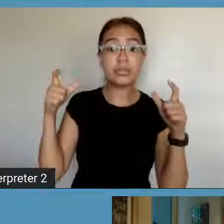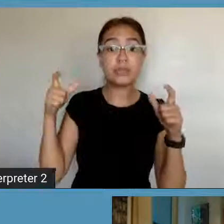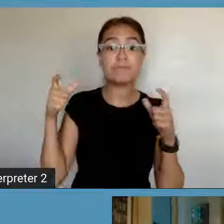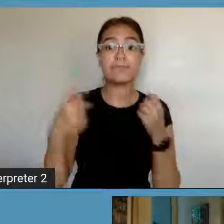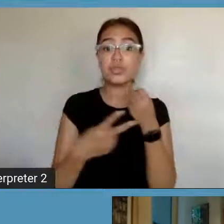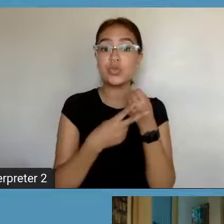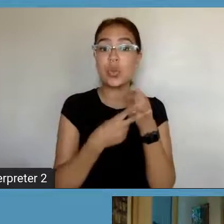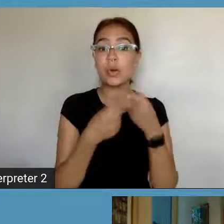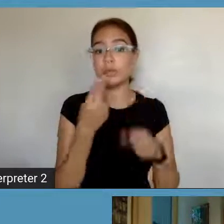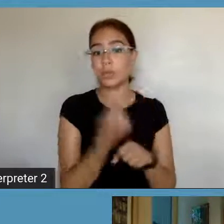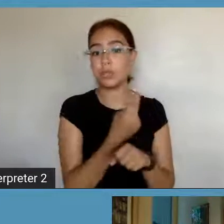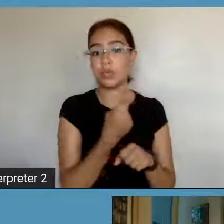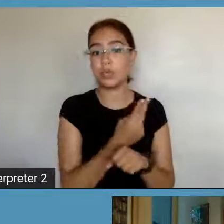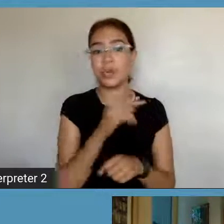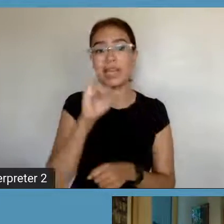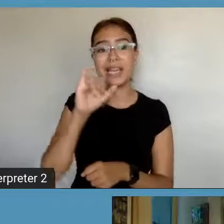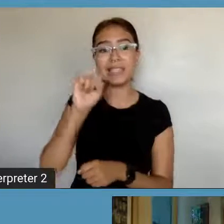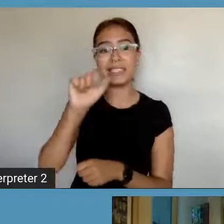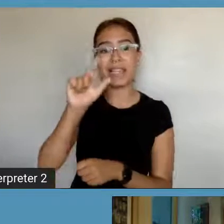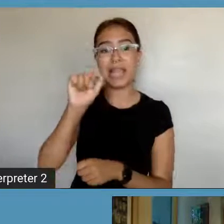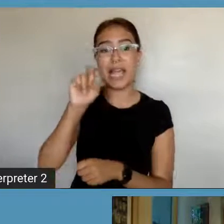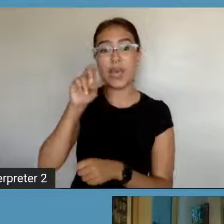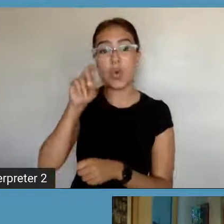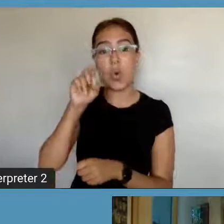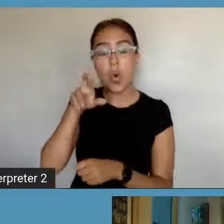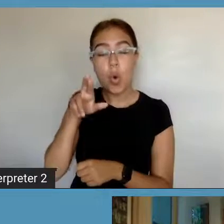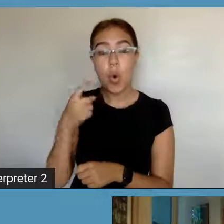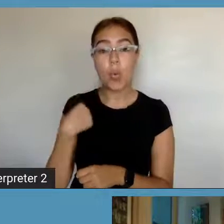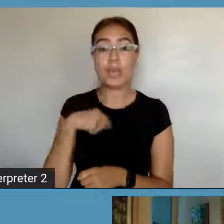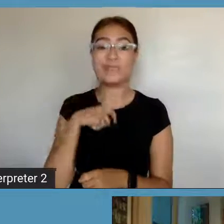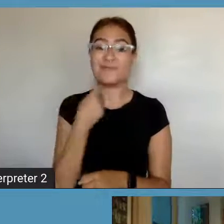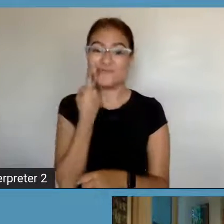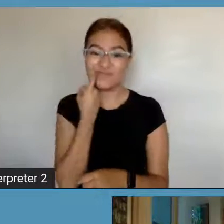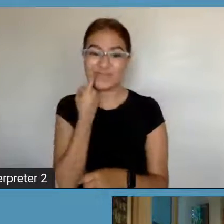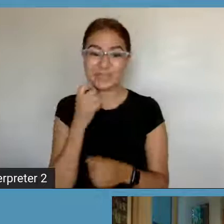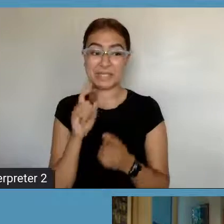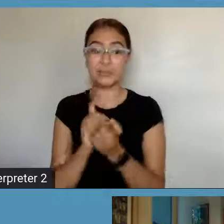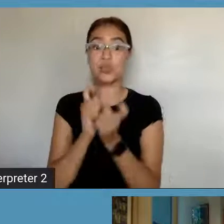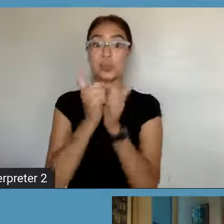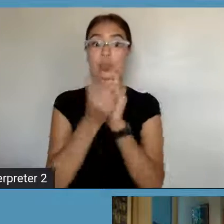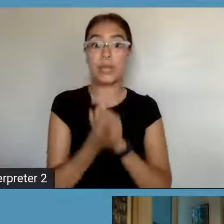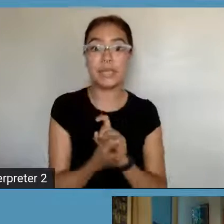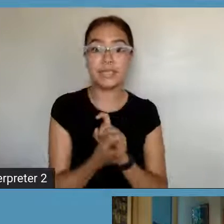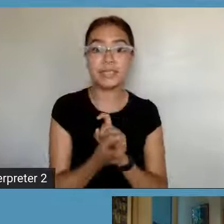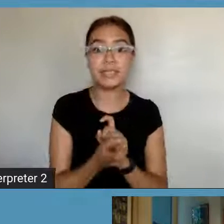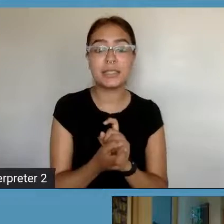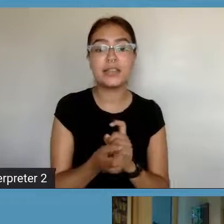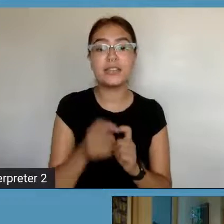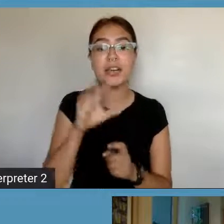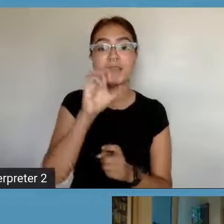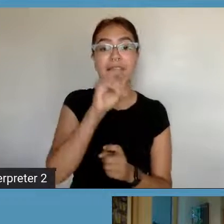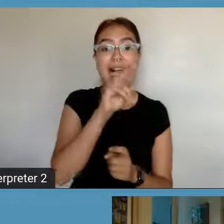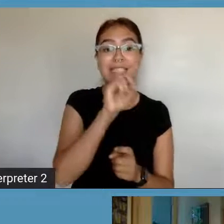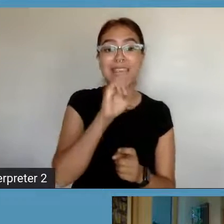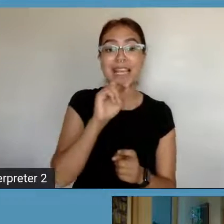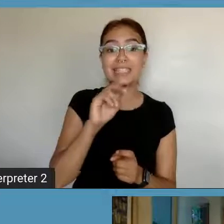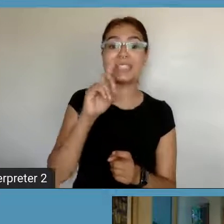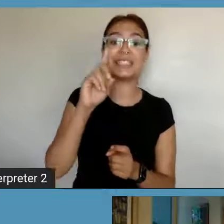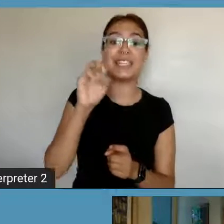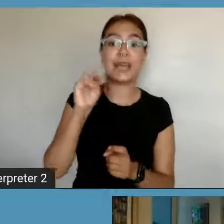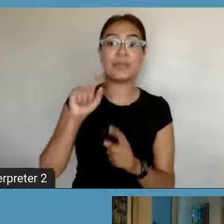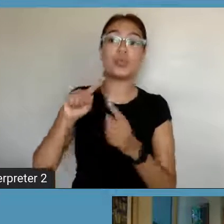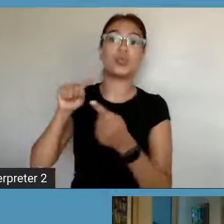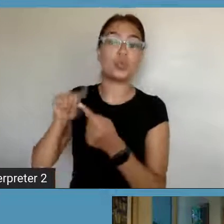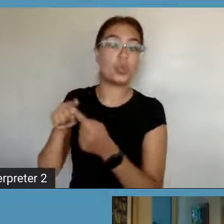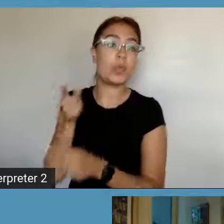use Islandor. And we have just recently migrated to from Content DM to Islandor, and we're still working out